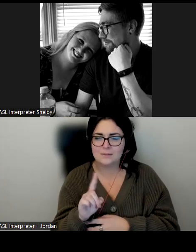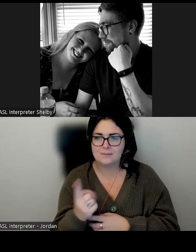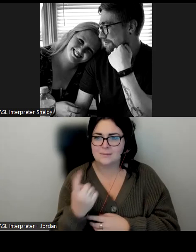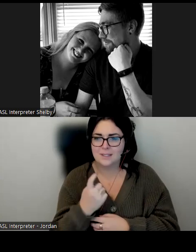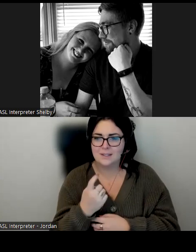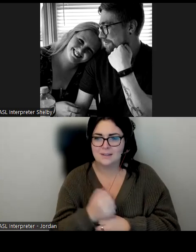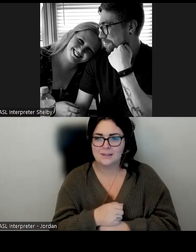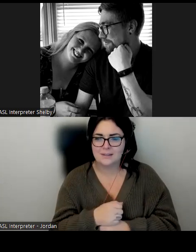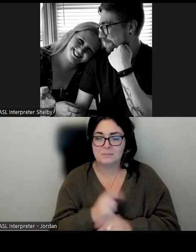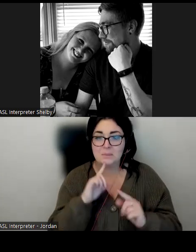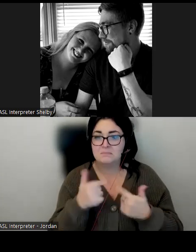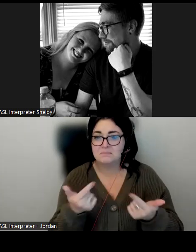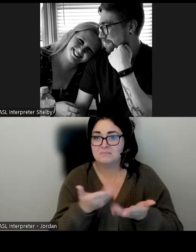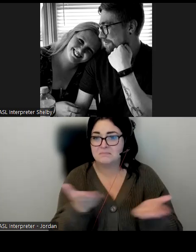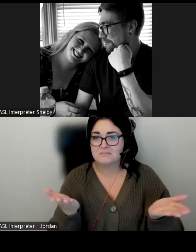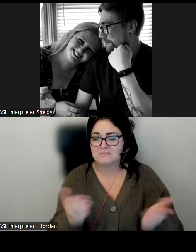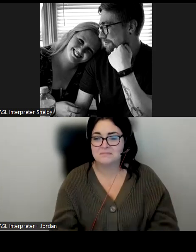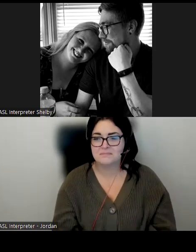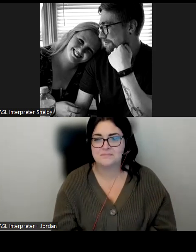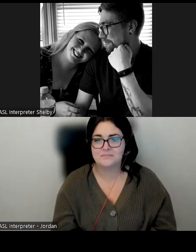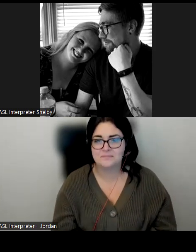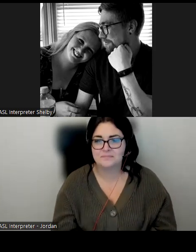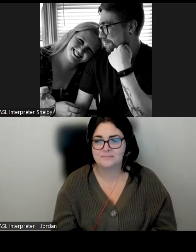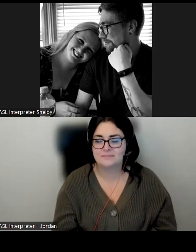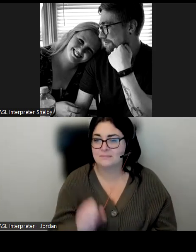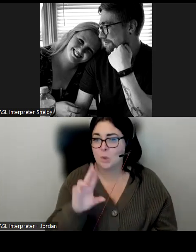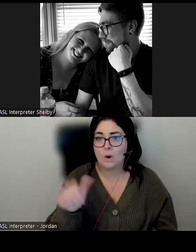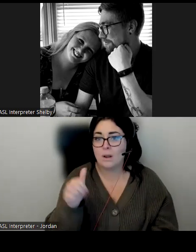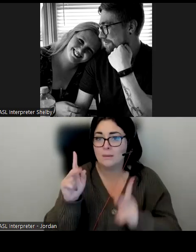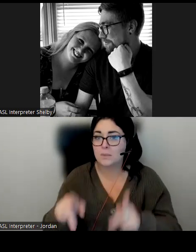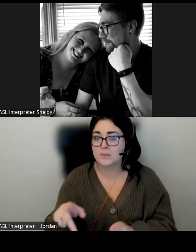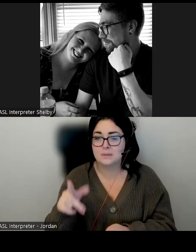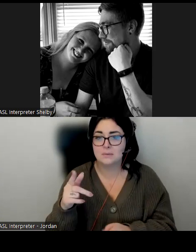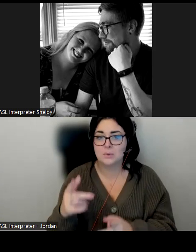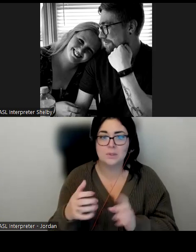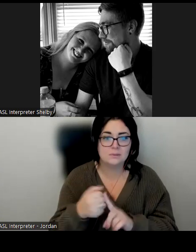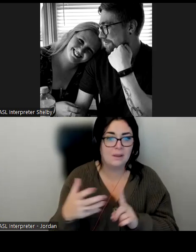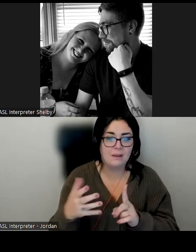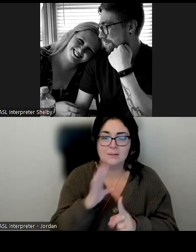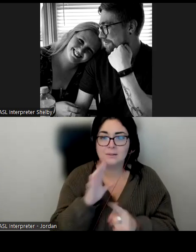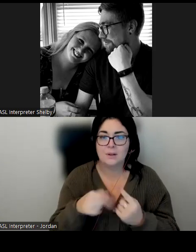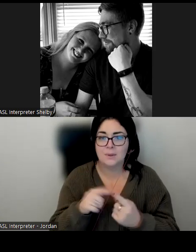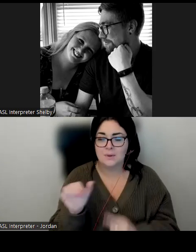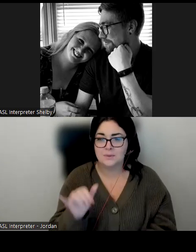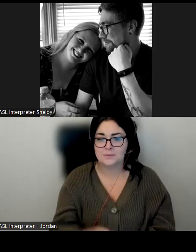just open it up to my colleagues if they would add anything to that, or if there's an individual on who would like to speak to that.